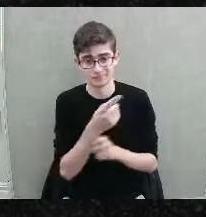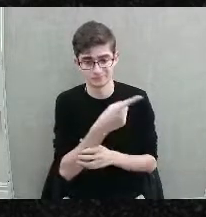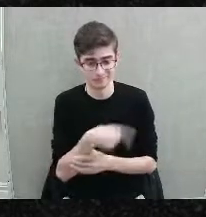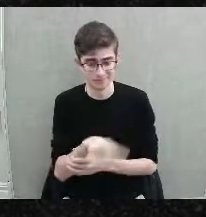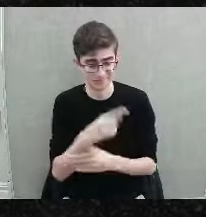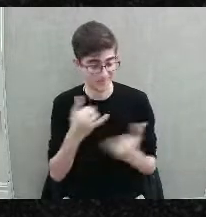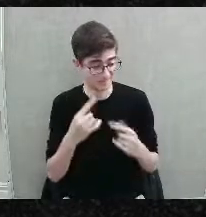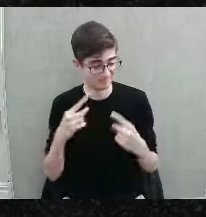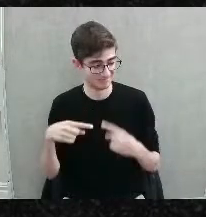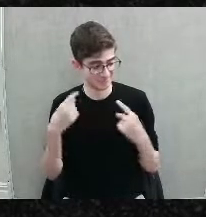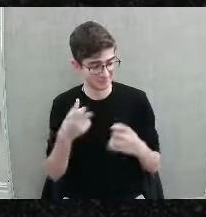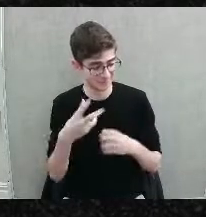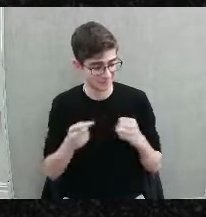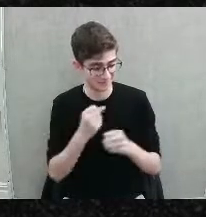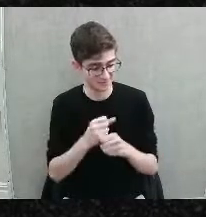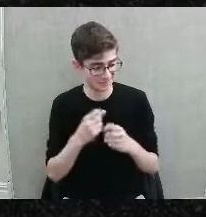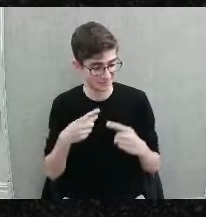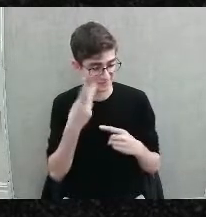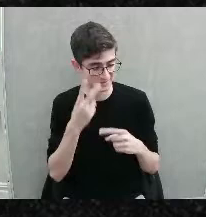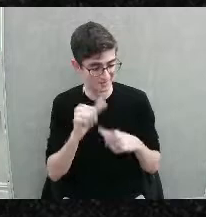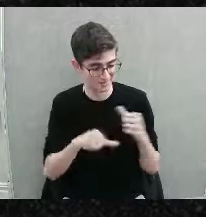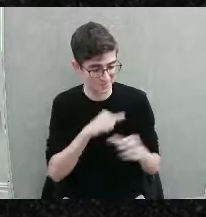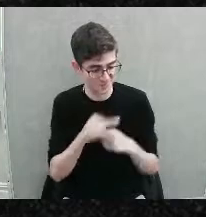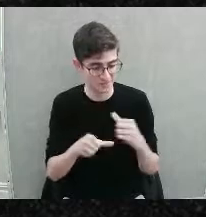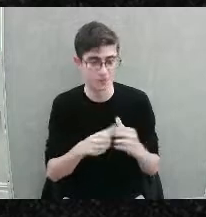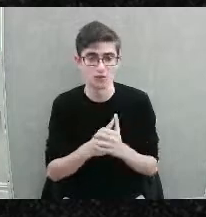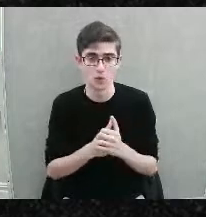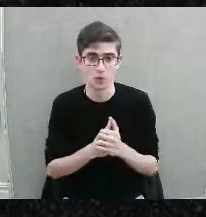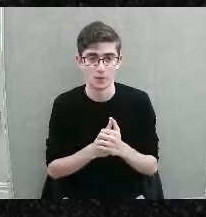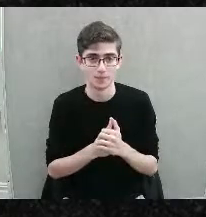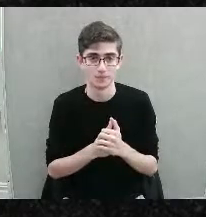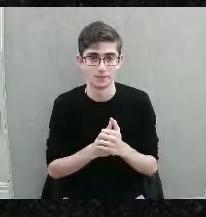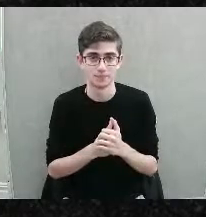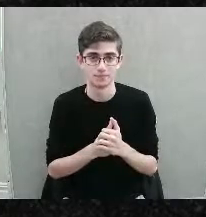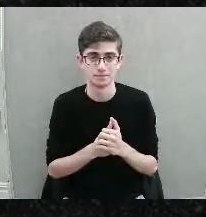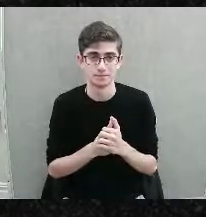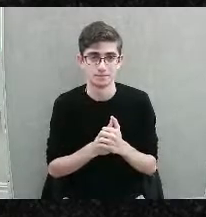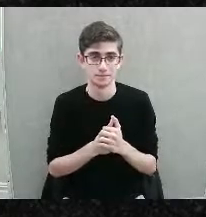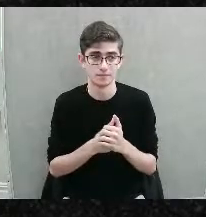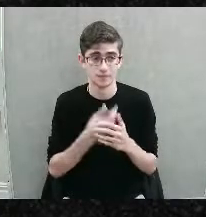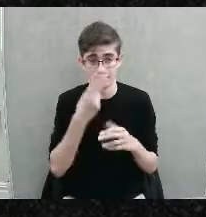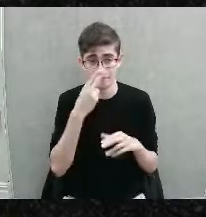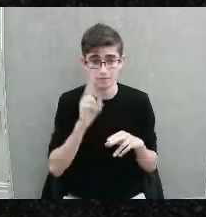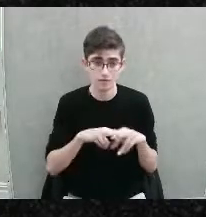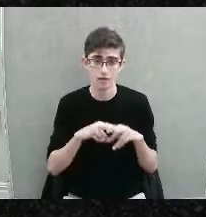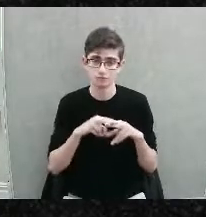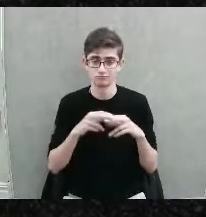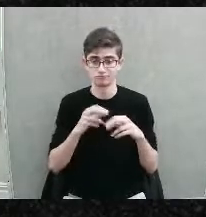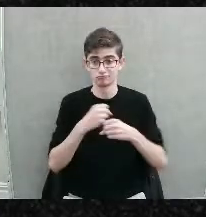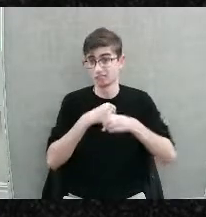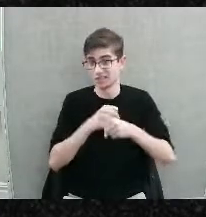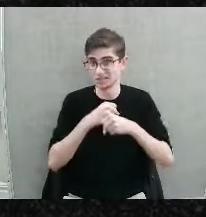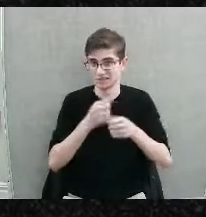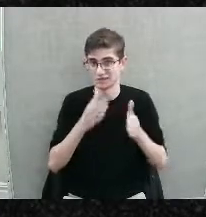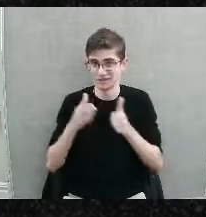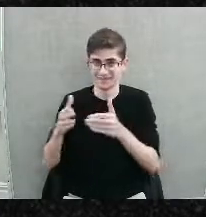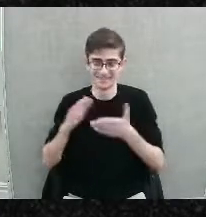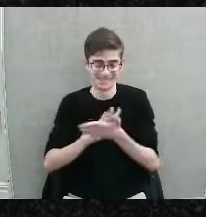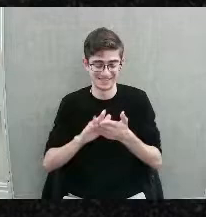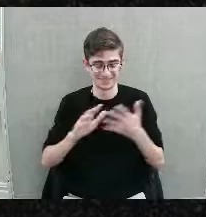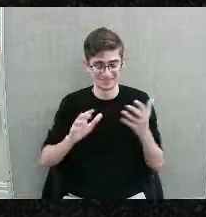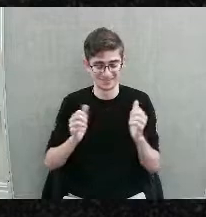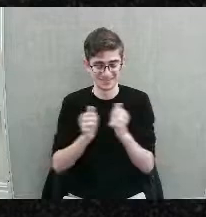now spending time with in fun and productive ways, and especially Tami and Anna,